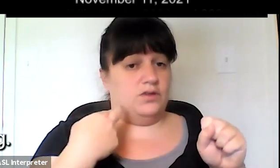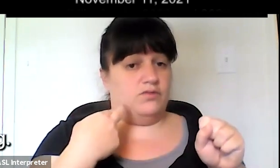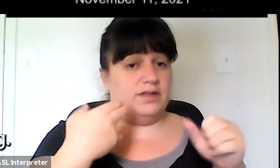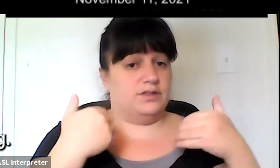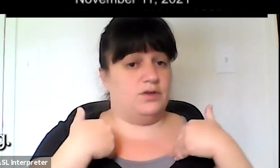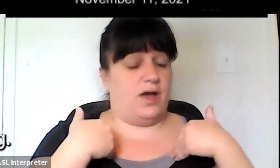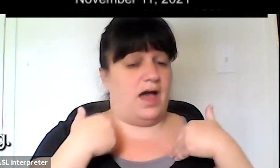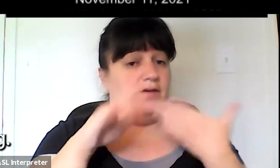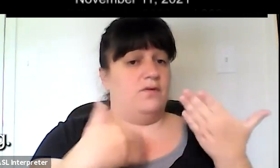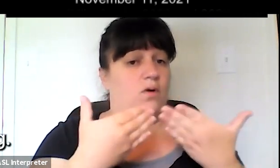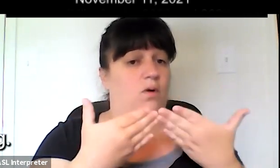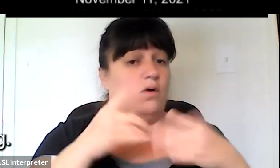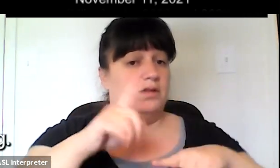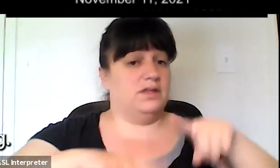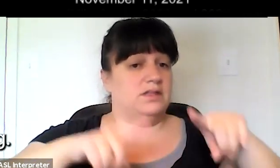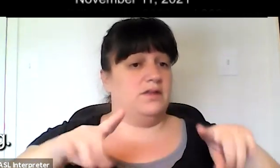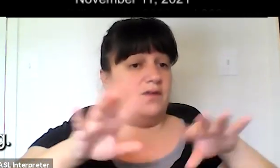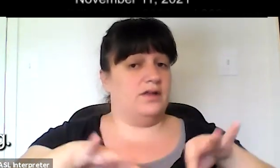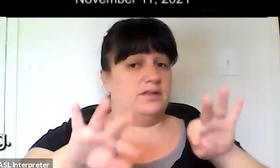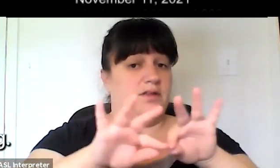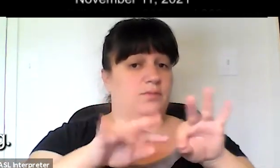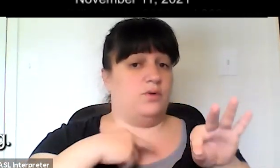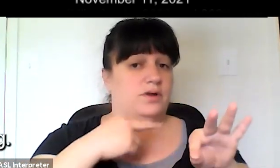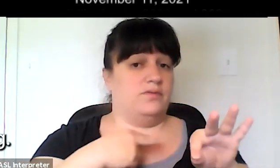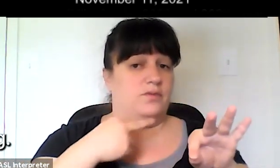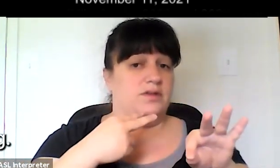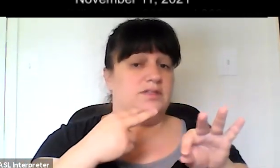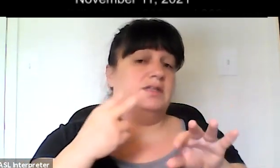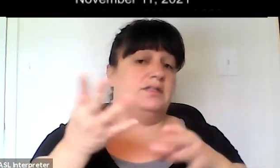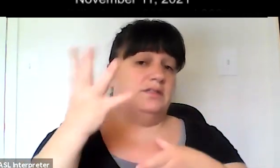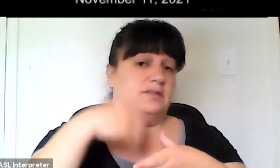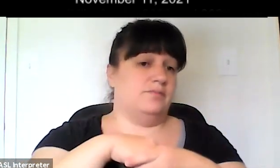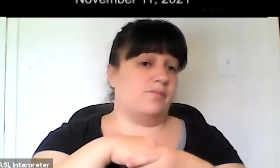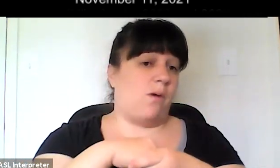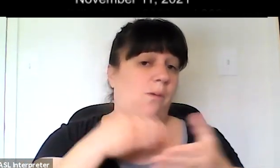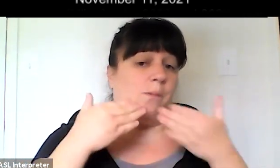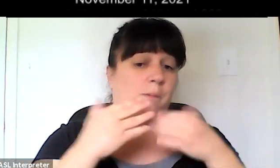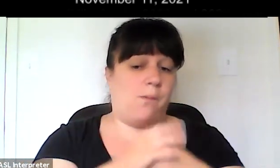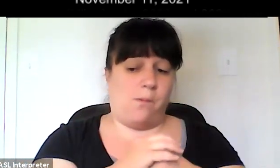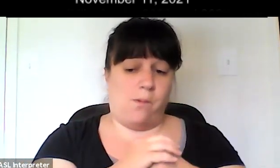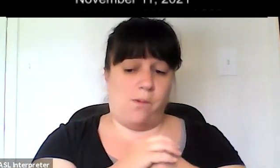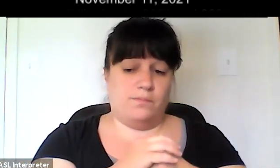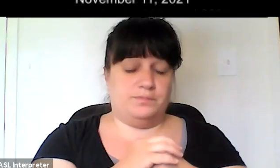to have all of these diverse and important voices contributing. Thank you so much.